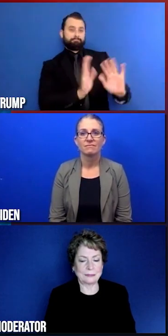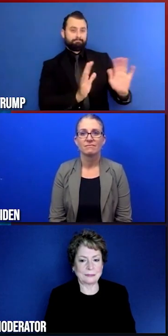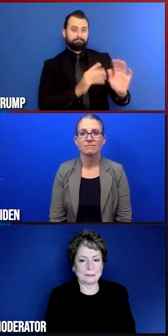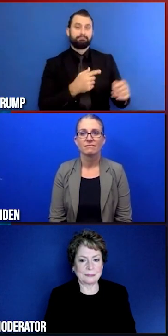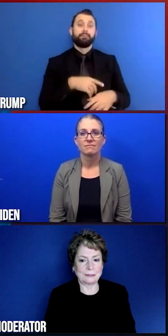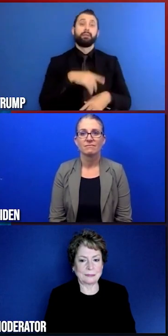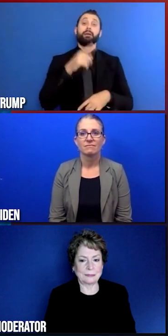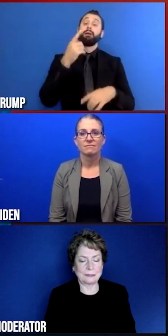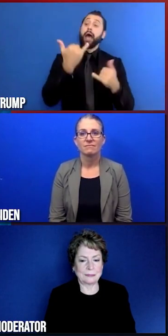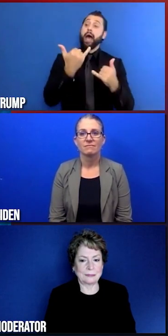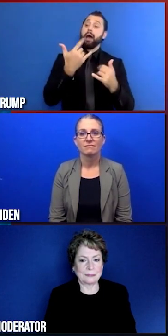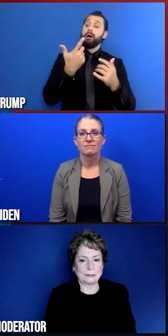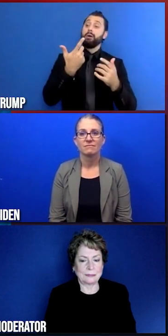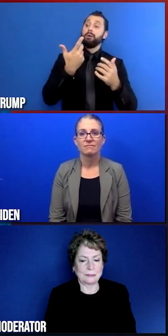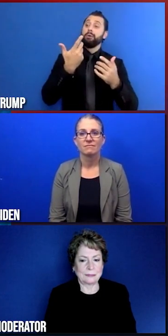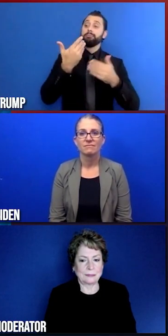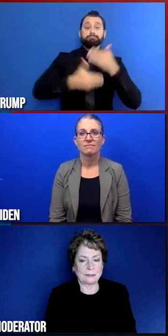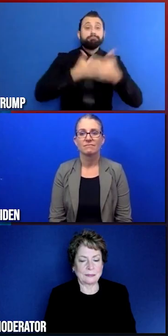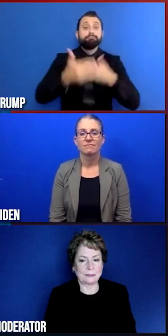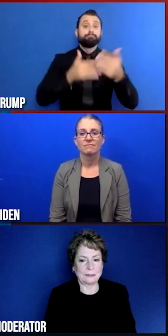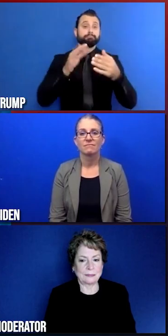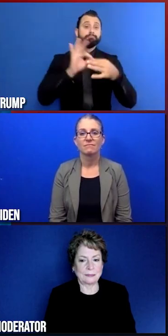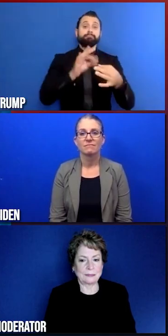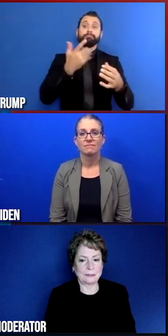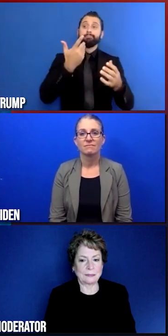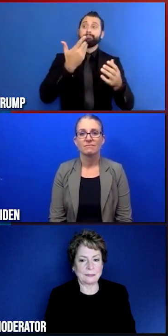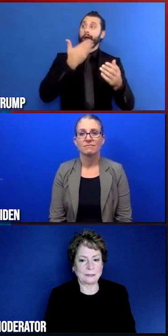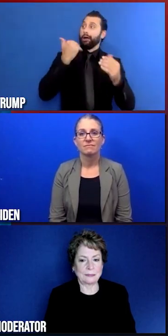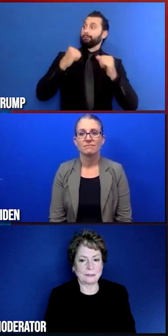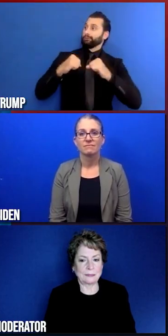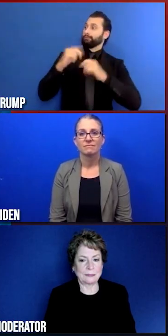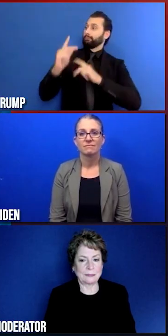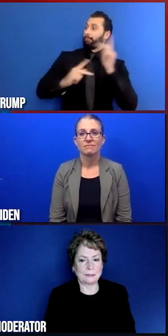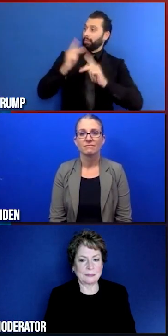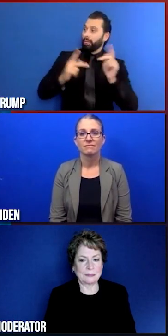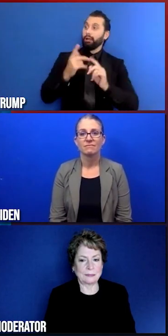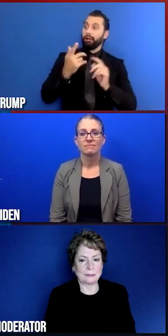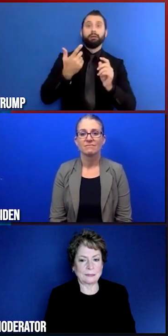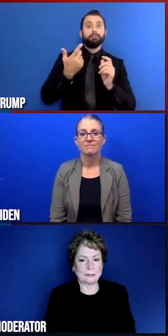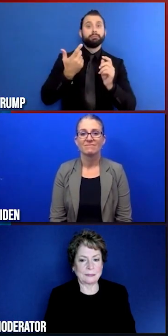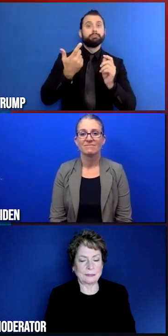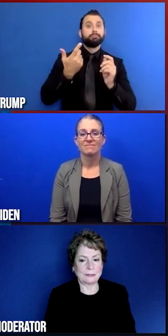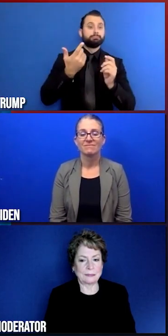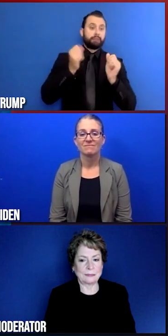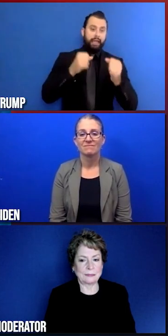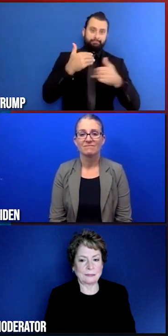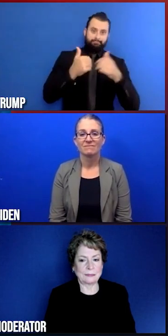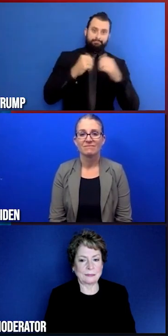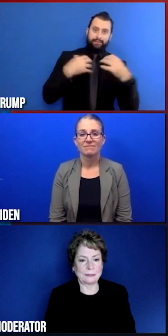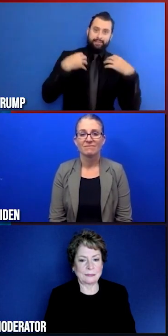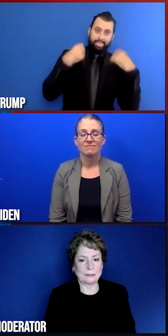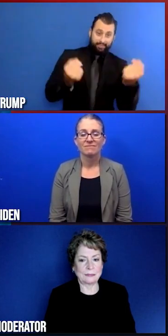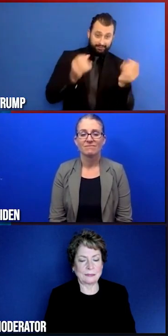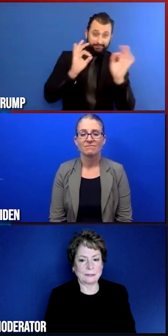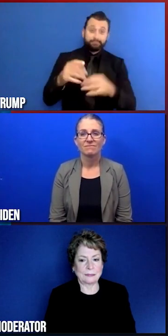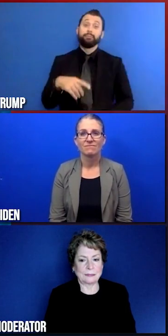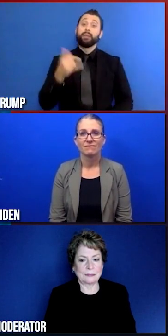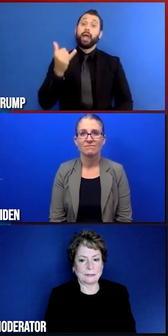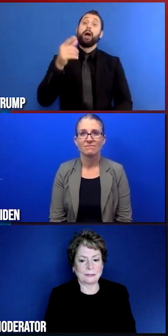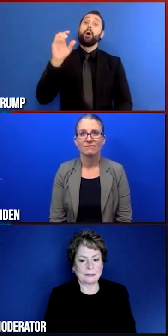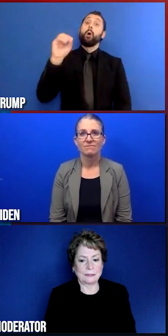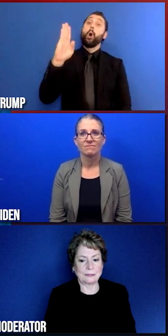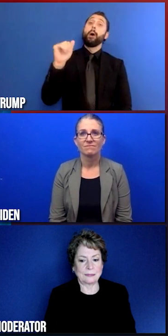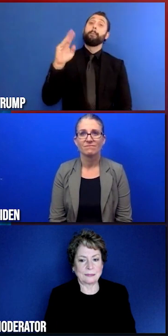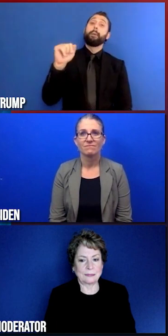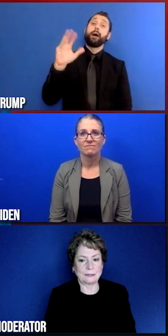with a brand new, beautiful health care. The Democrats will do it because there'll be tremendous pressure on them, and we might even have the House by that time, and I think we're